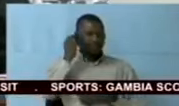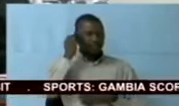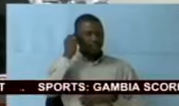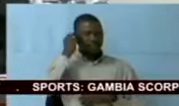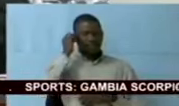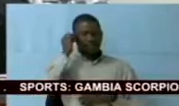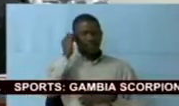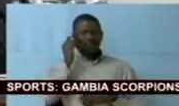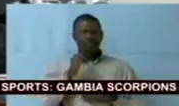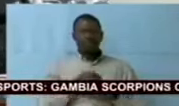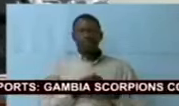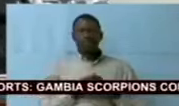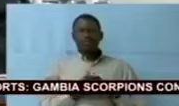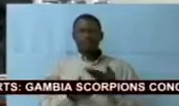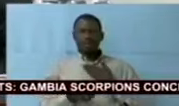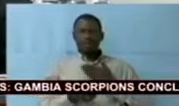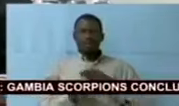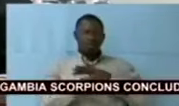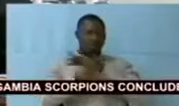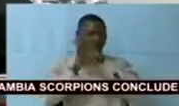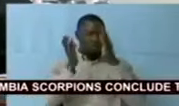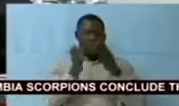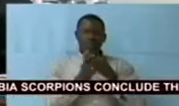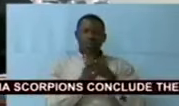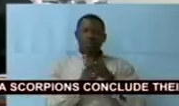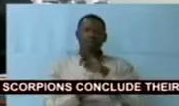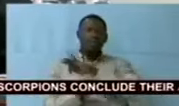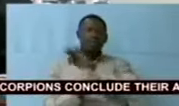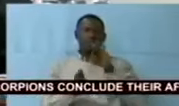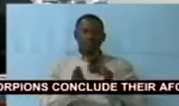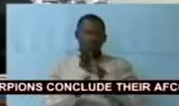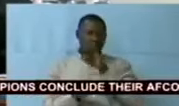And I had my whole family in the car.